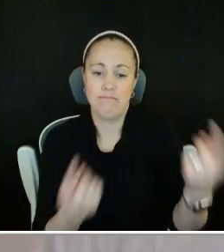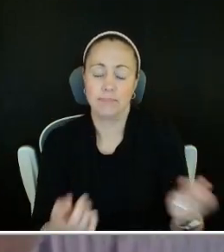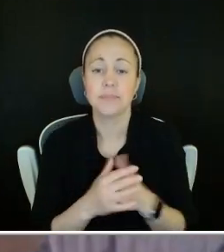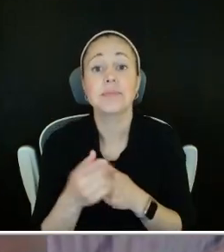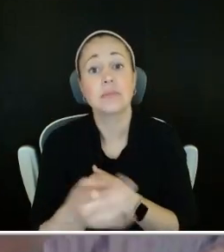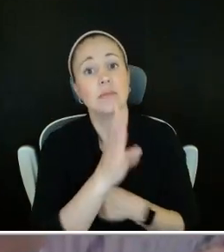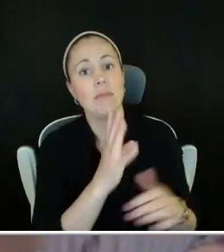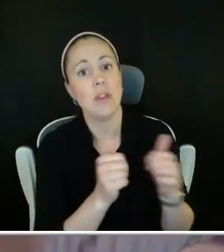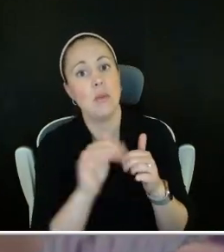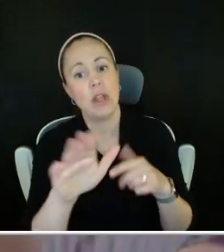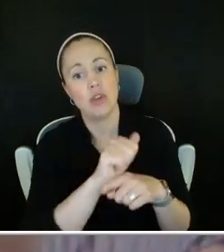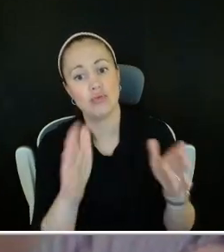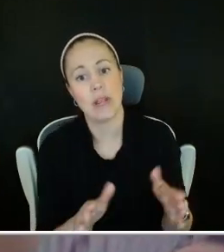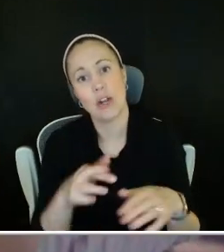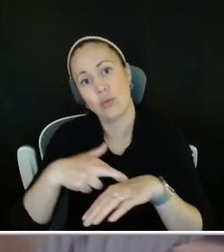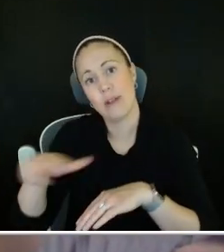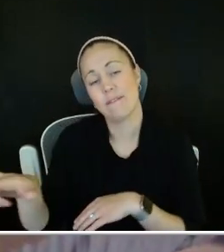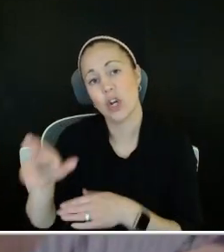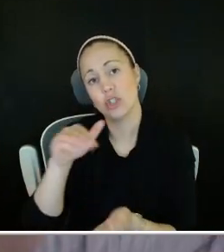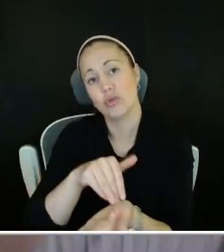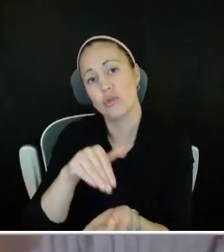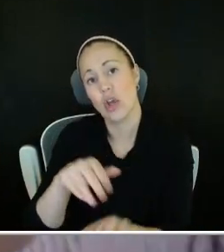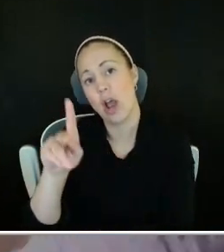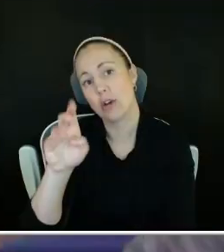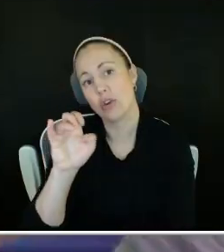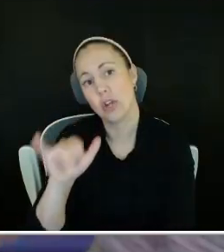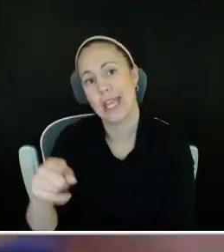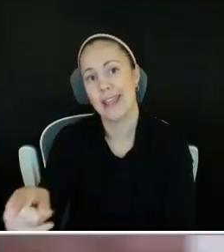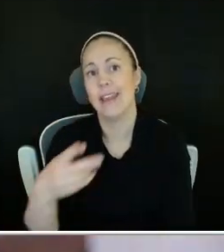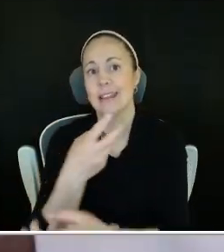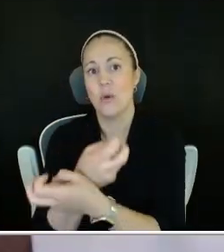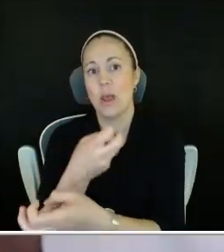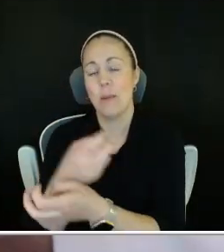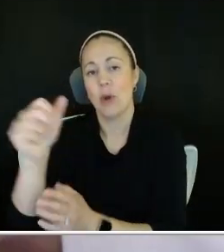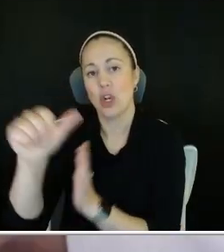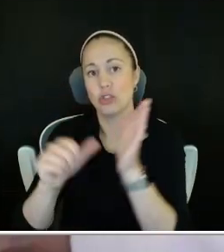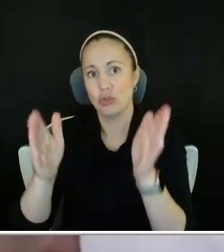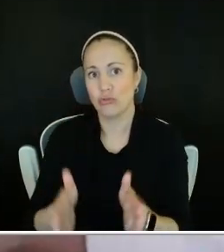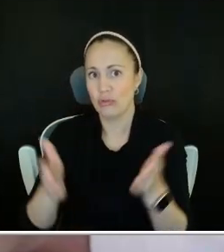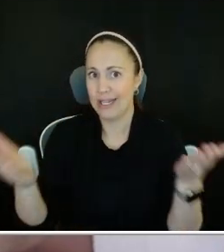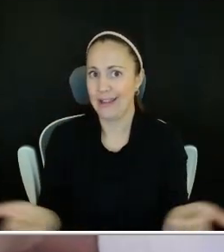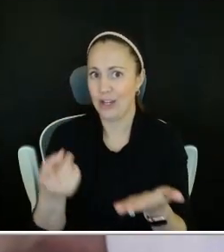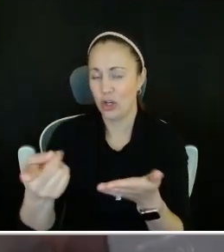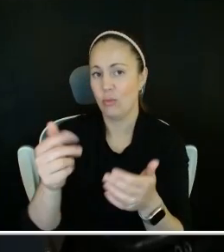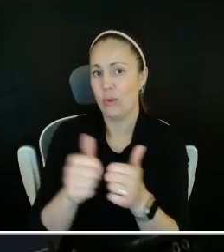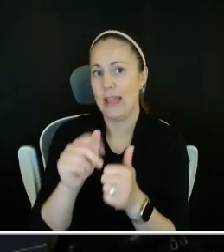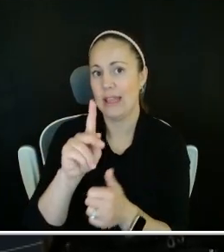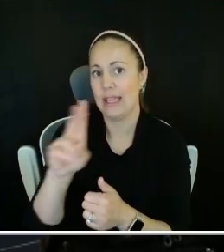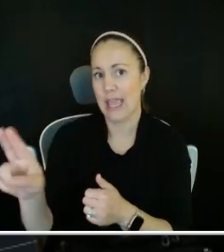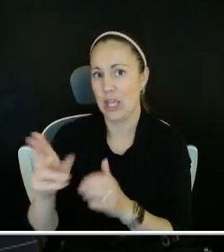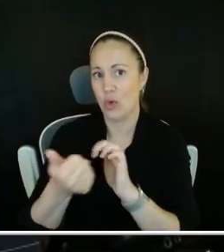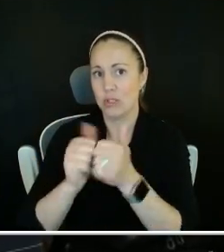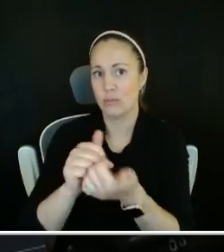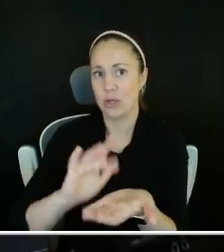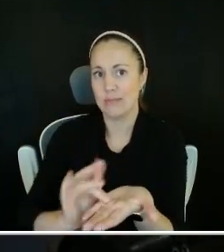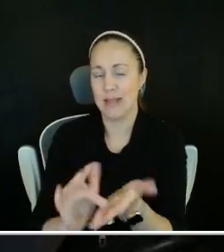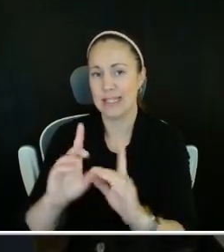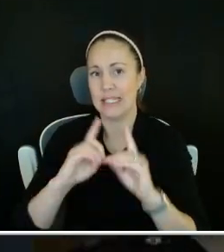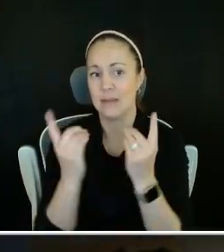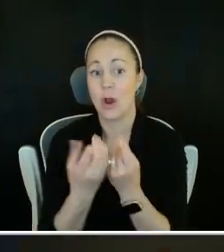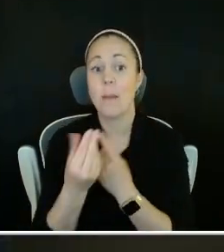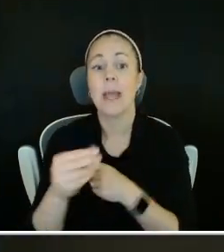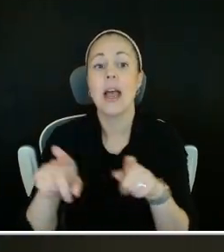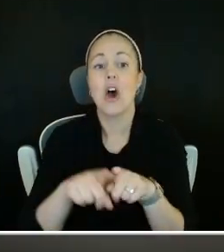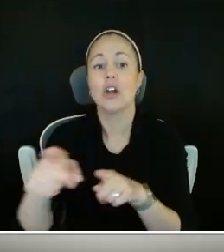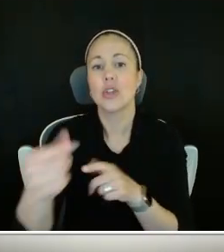Dr. Vincent Key, orthopedic surgeon with the University of Kansas Health System's Sports Medicine Department and head team physician for the Kansas